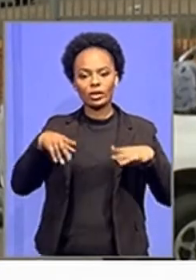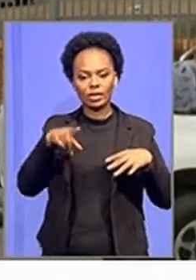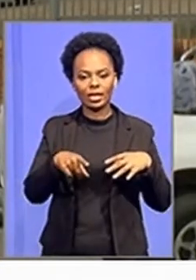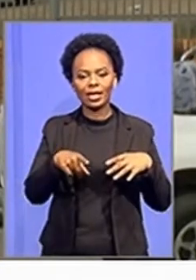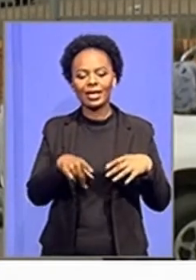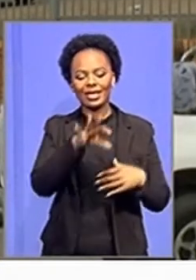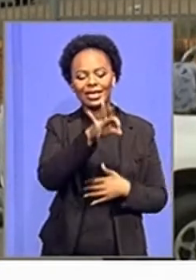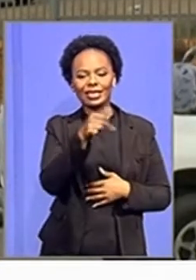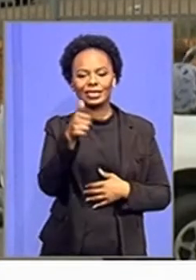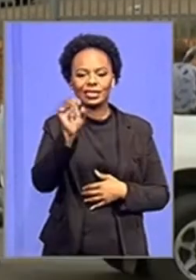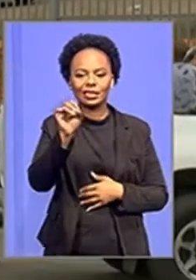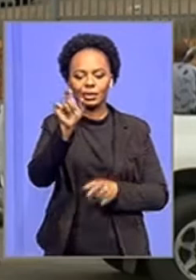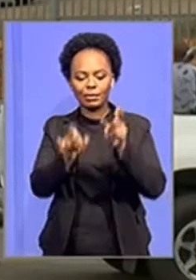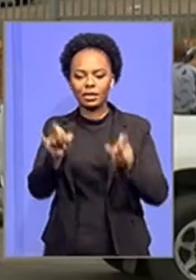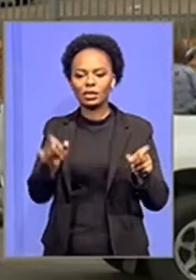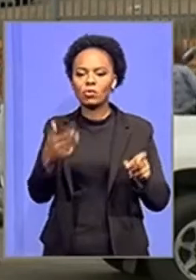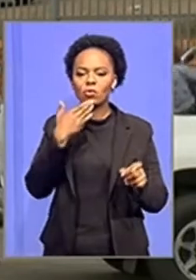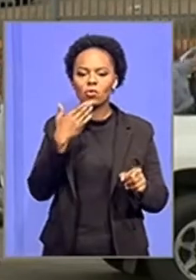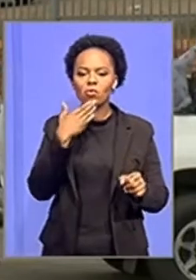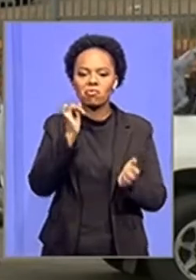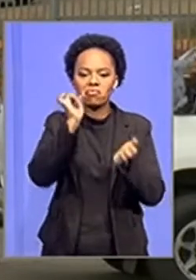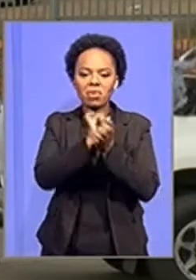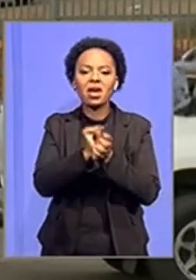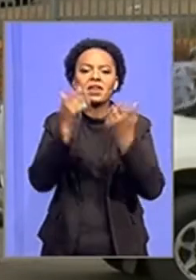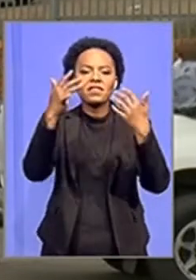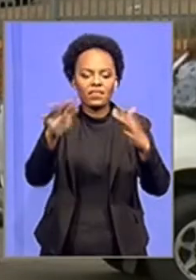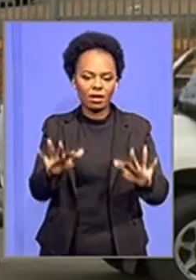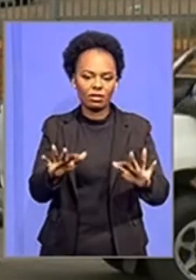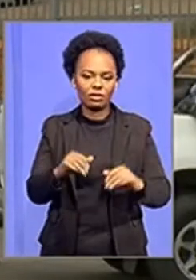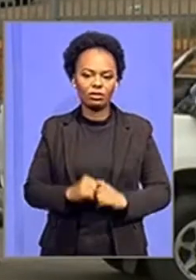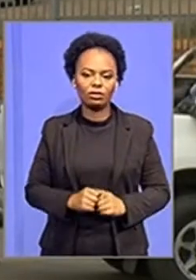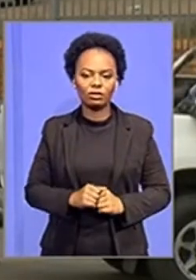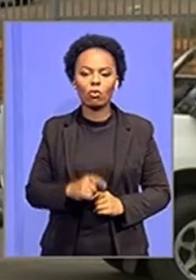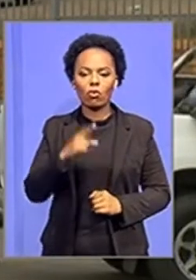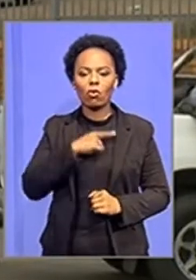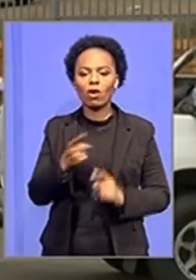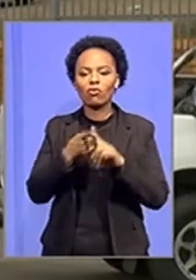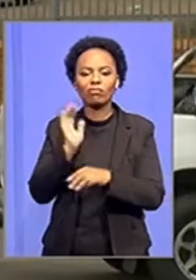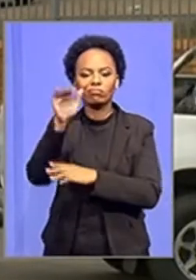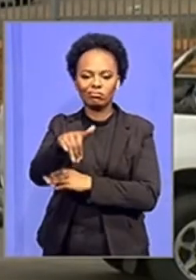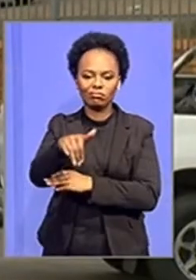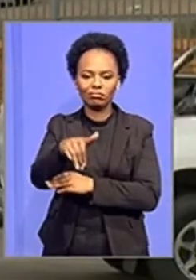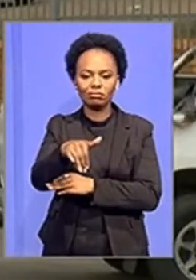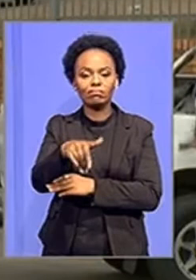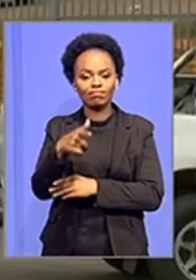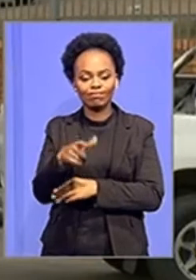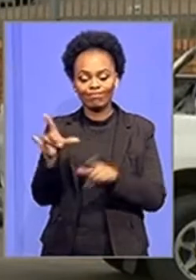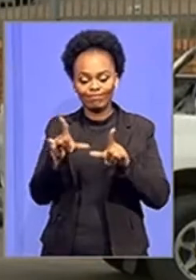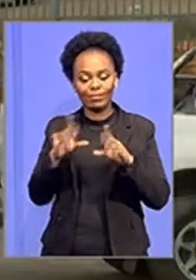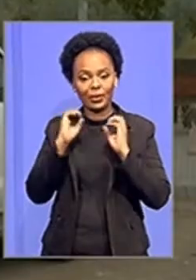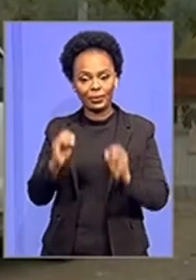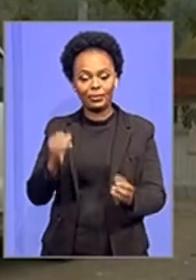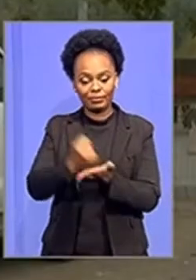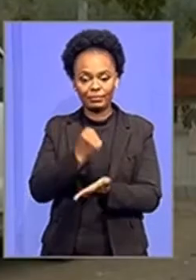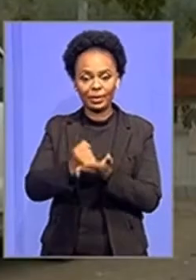360 people that have been arrested, illegal immigrants. And we have seized about counterfeits